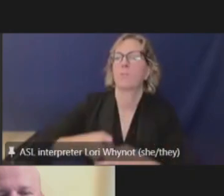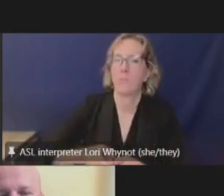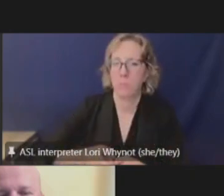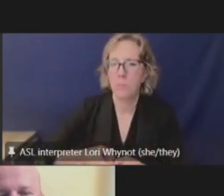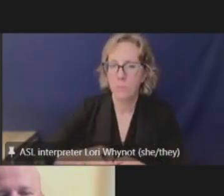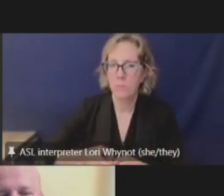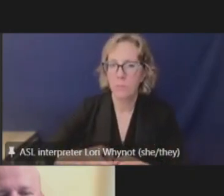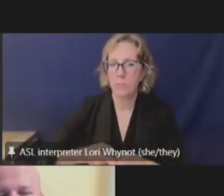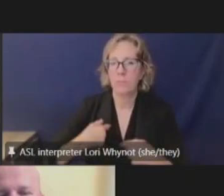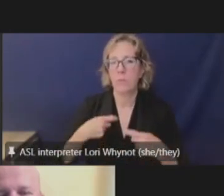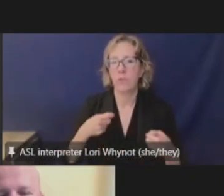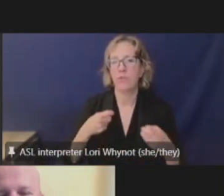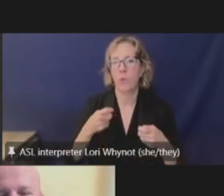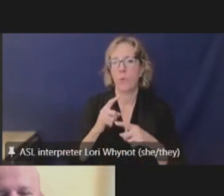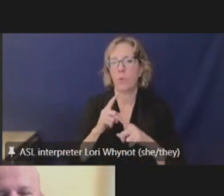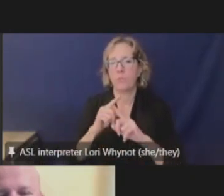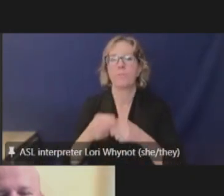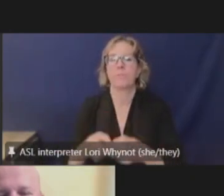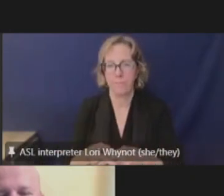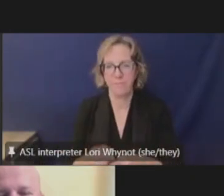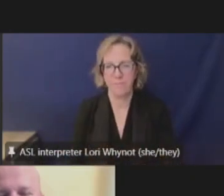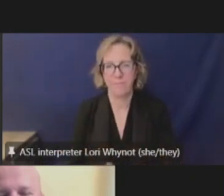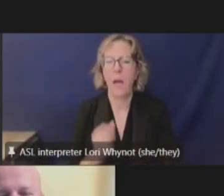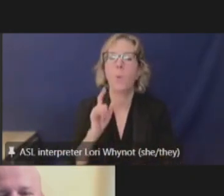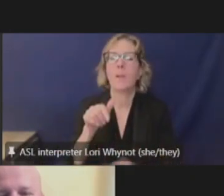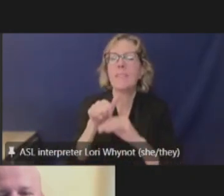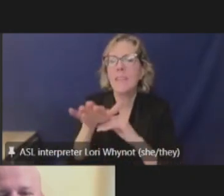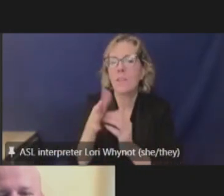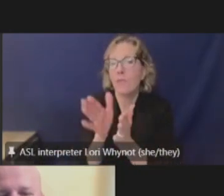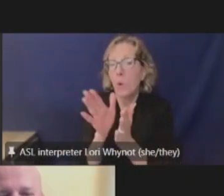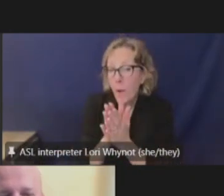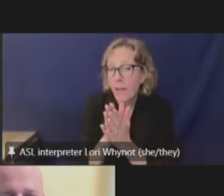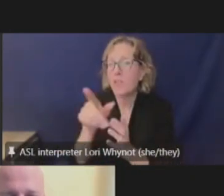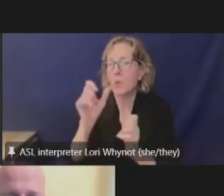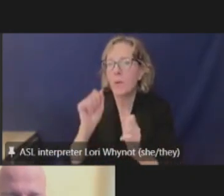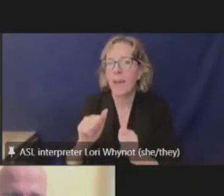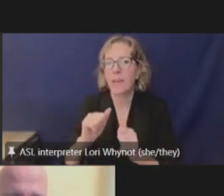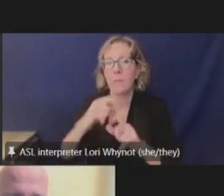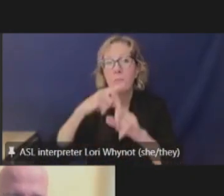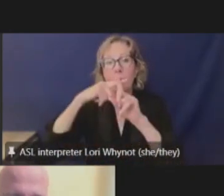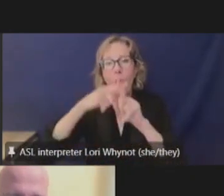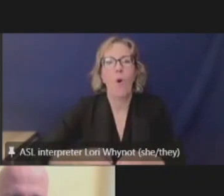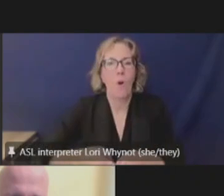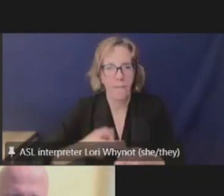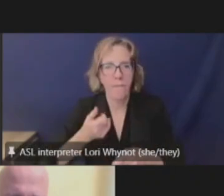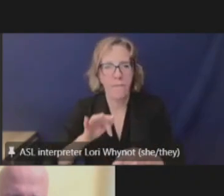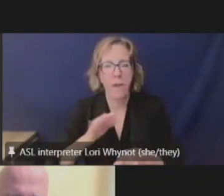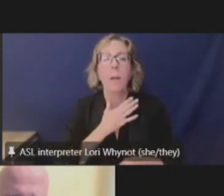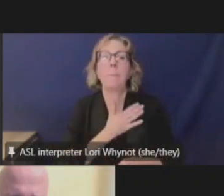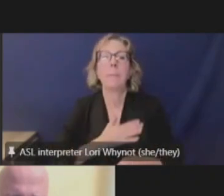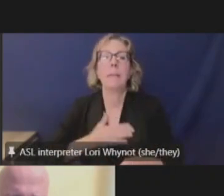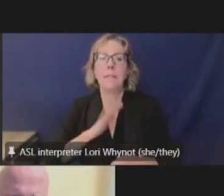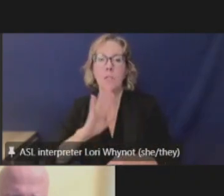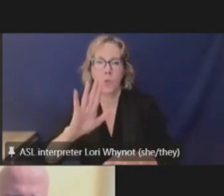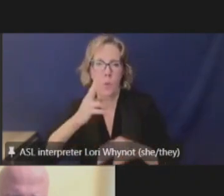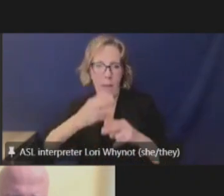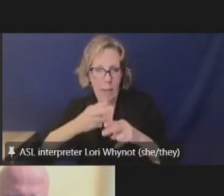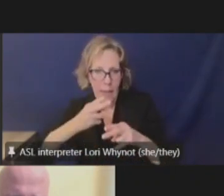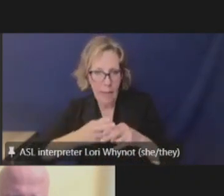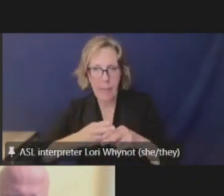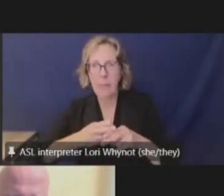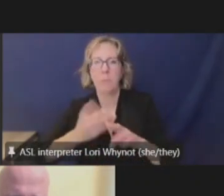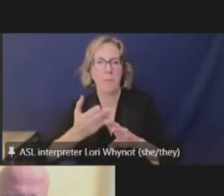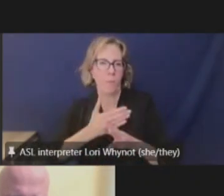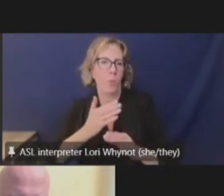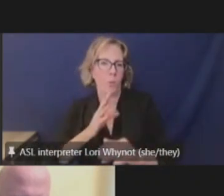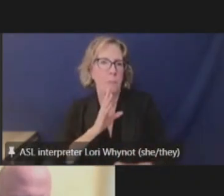I can request that you unmute so that you can unmute yourself. We ask you to identify yourself before speaking, and we